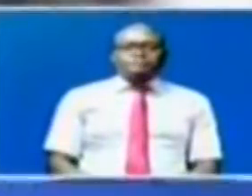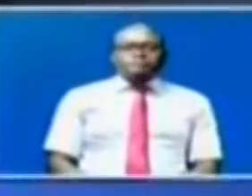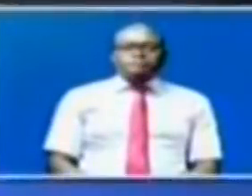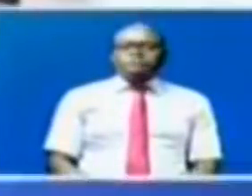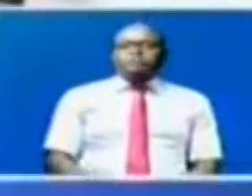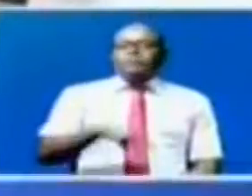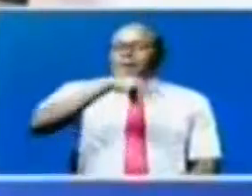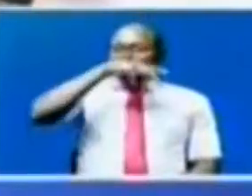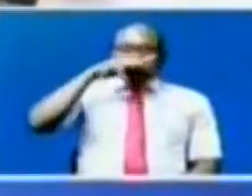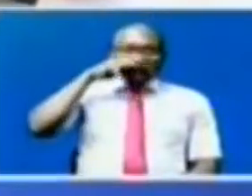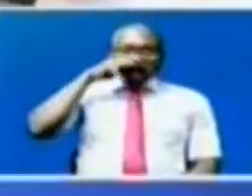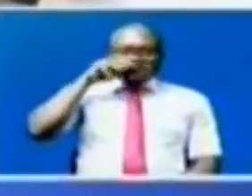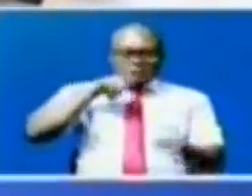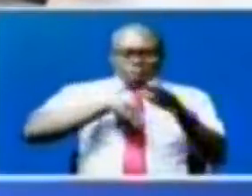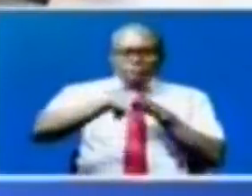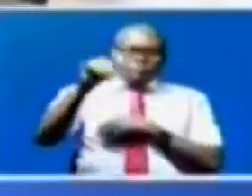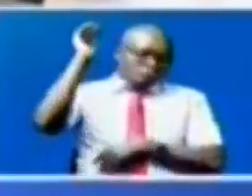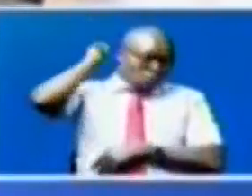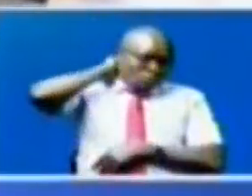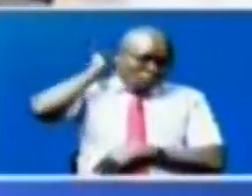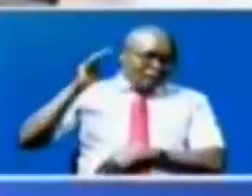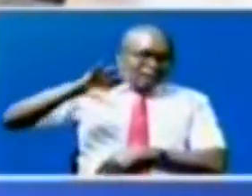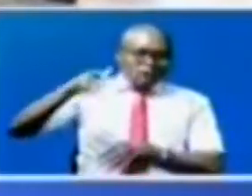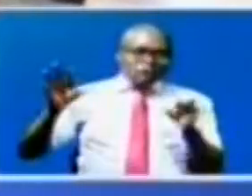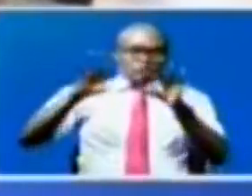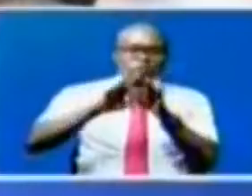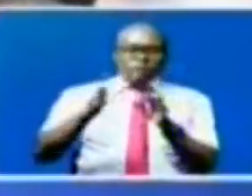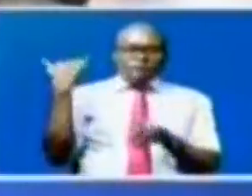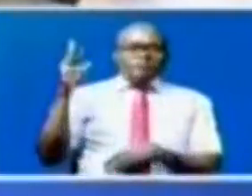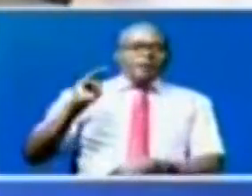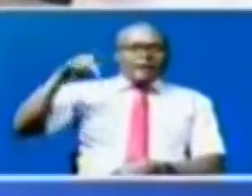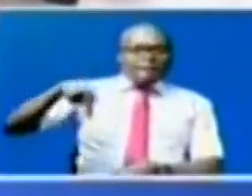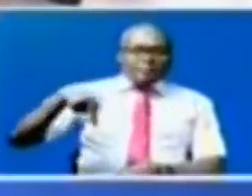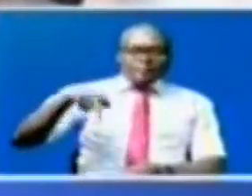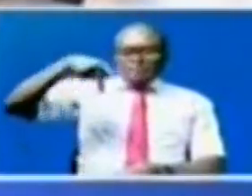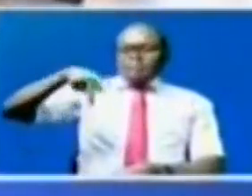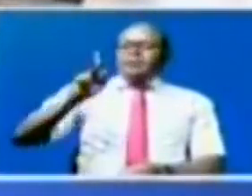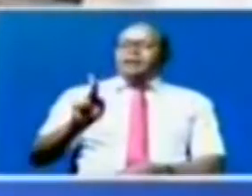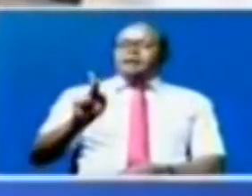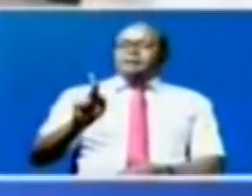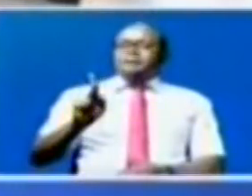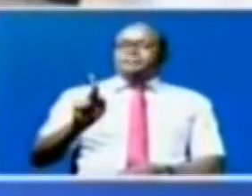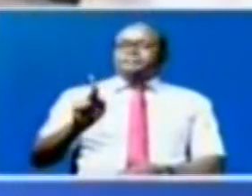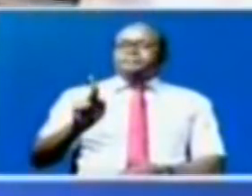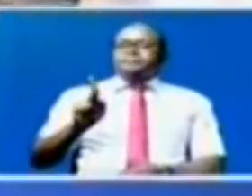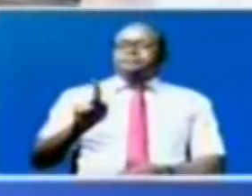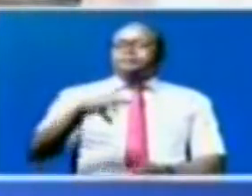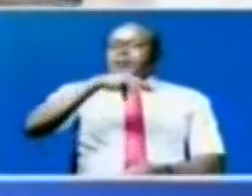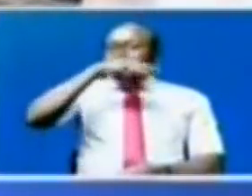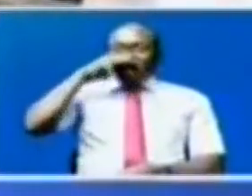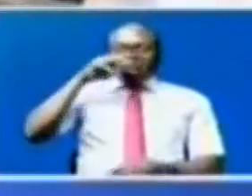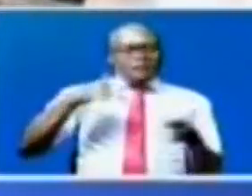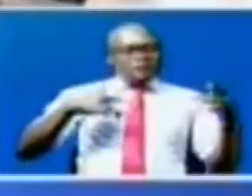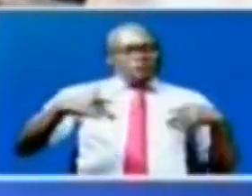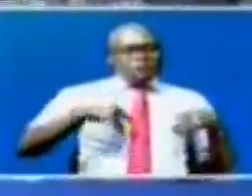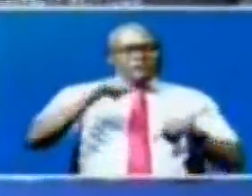Musalia Mudavadi was in Gatanga, Murang'a County, where he was joined by former Gatanga MP Peter Kenneth. While in Sekur Friday, Mudavadi expressed concern